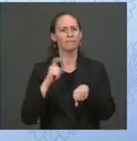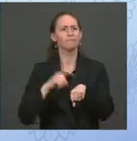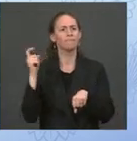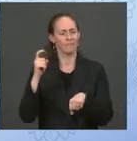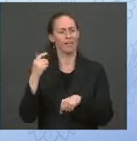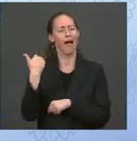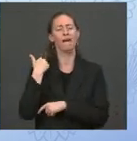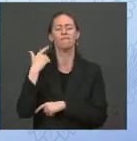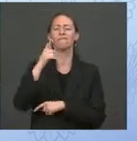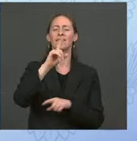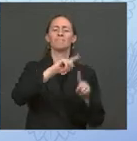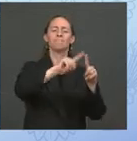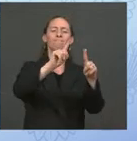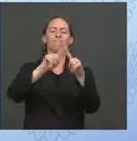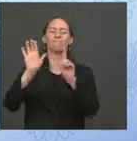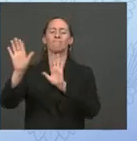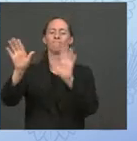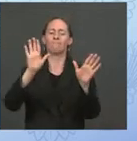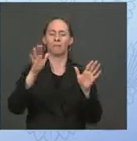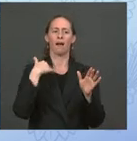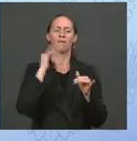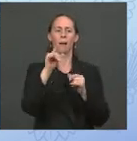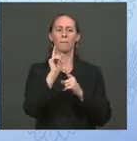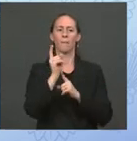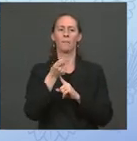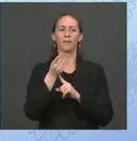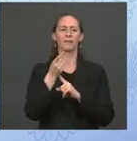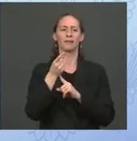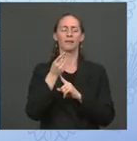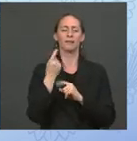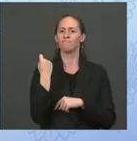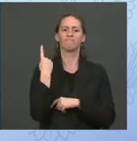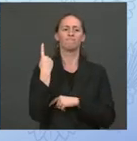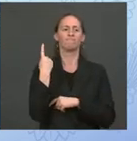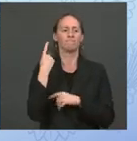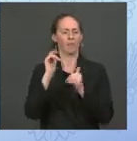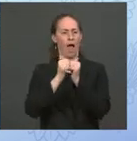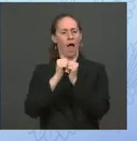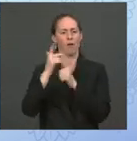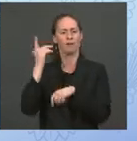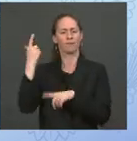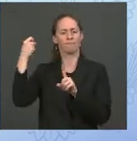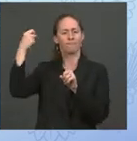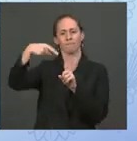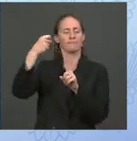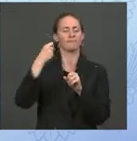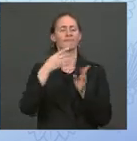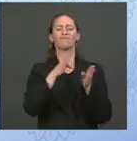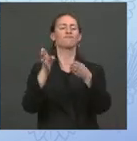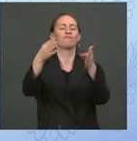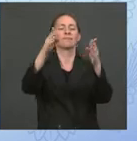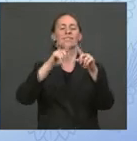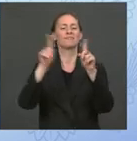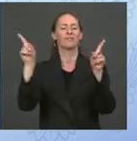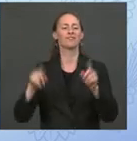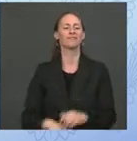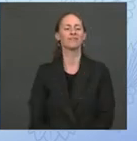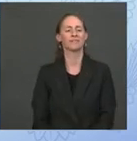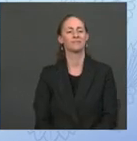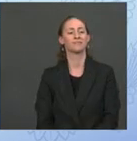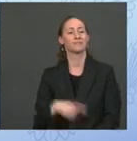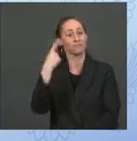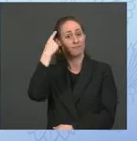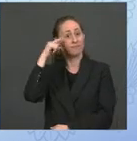our story began, or a person who set us on this path. For me, it was